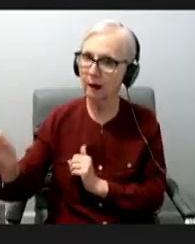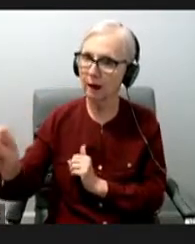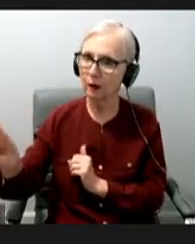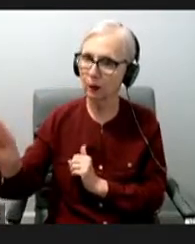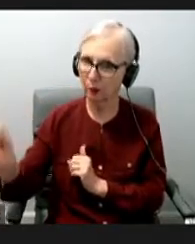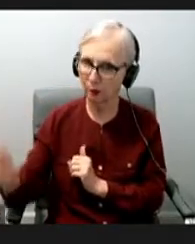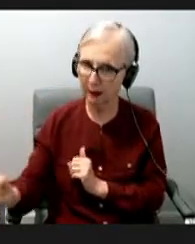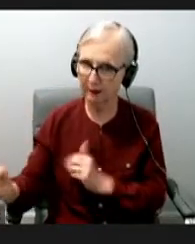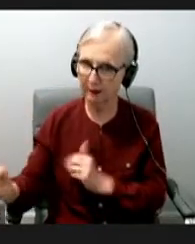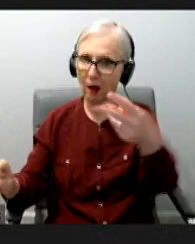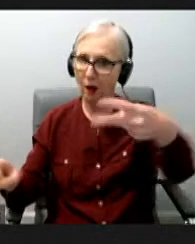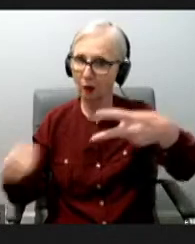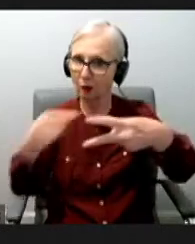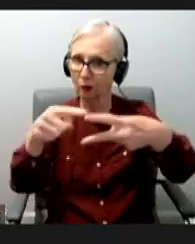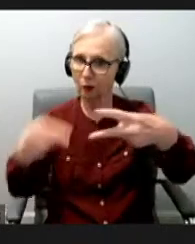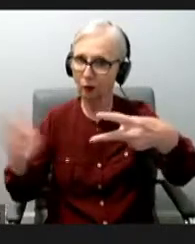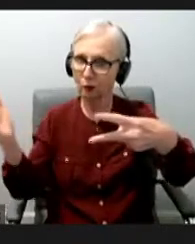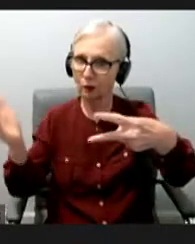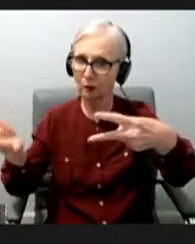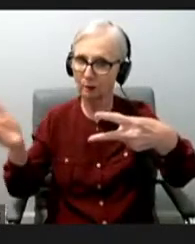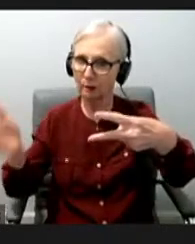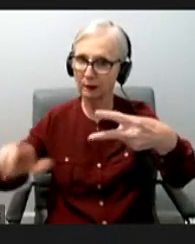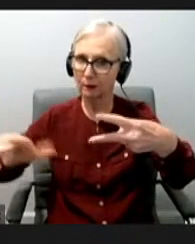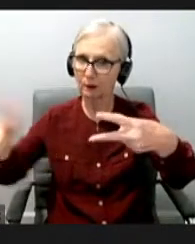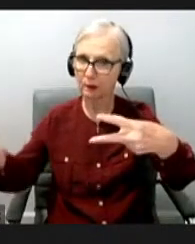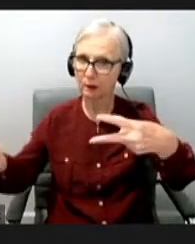Incident Commander. Dr. Herlihy, over to you.